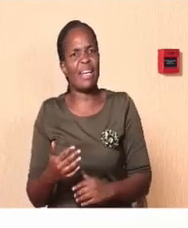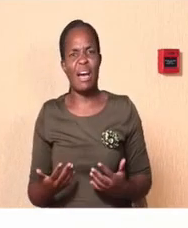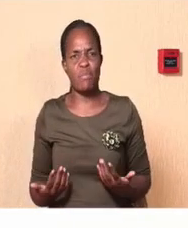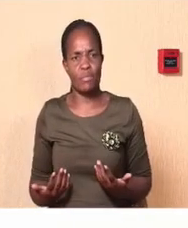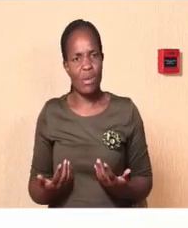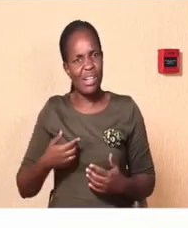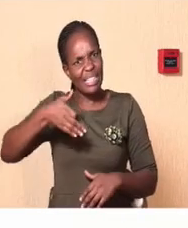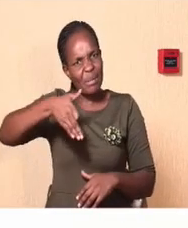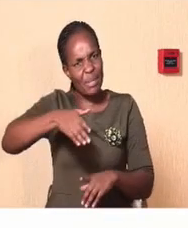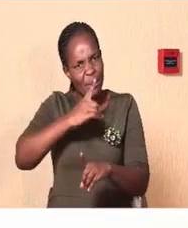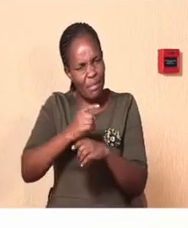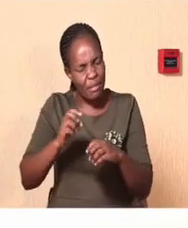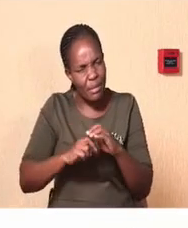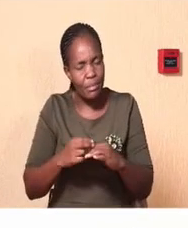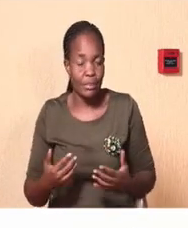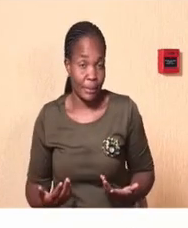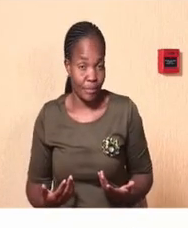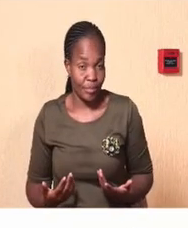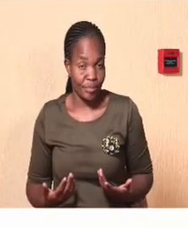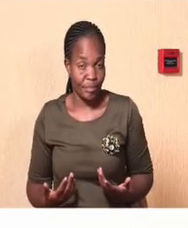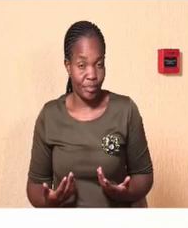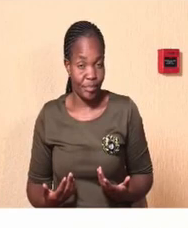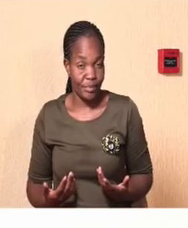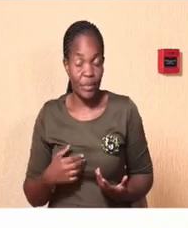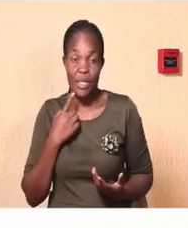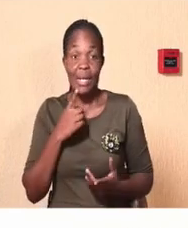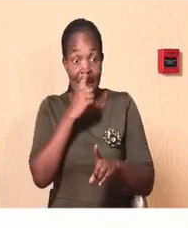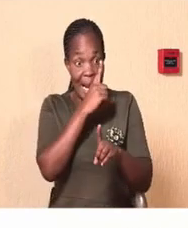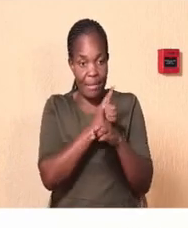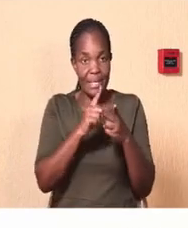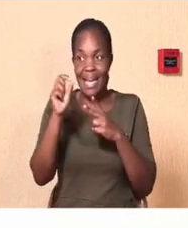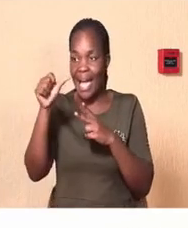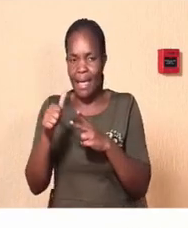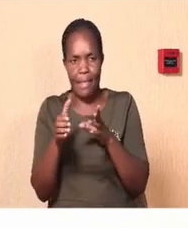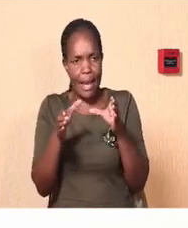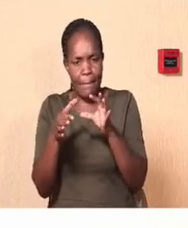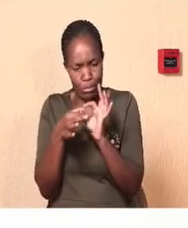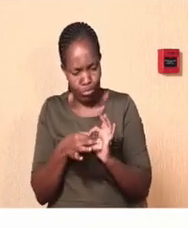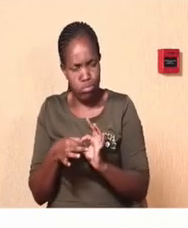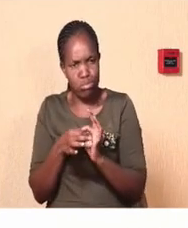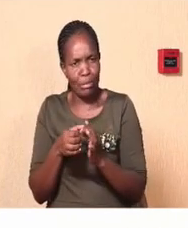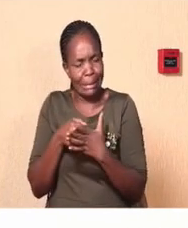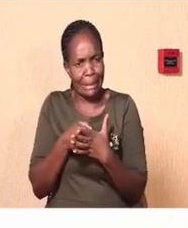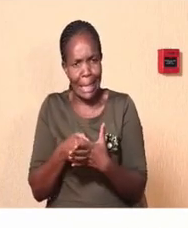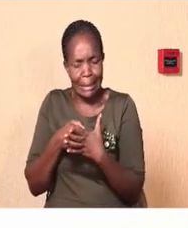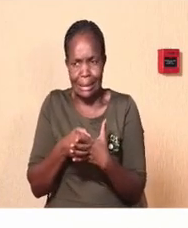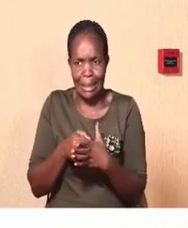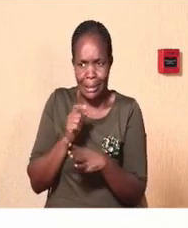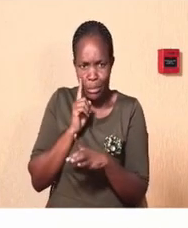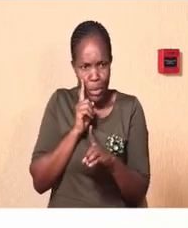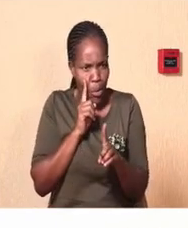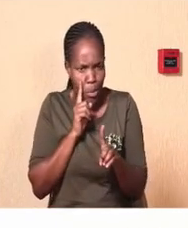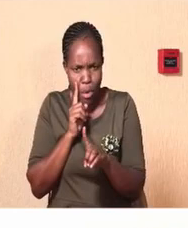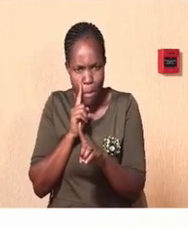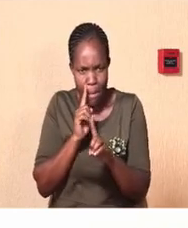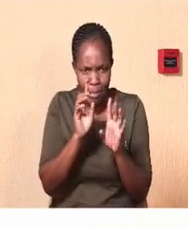said that the government, all sectors are trying their level best. And we are monitoring the situation,